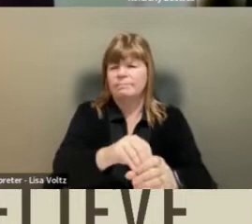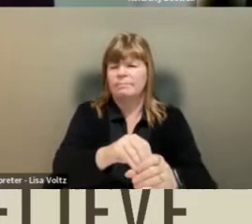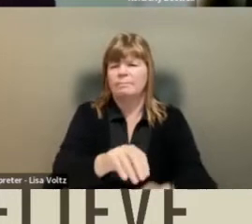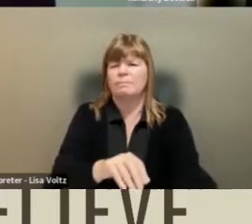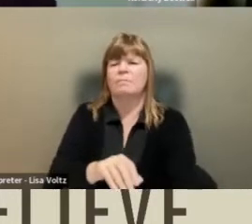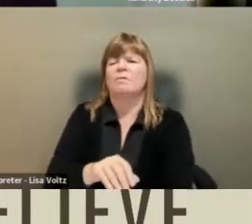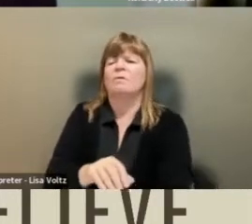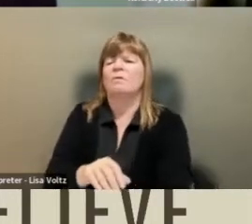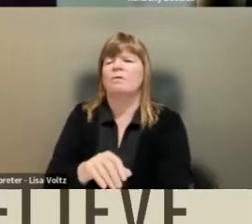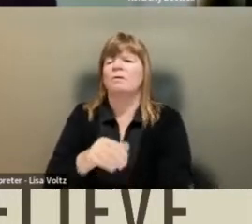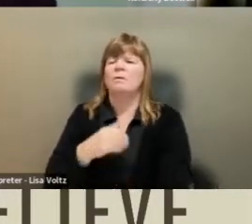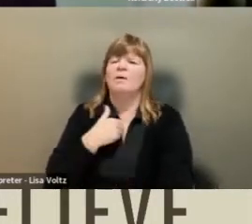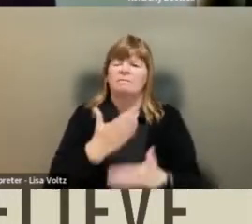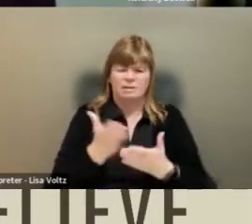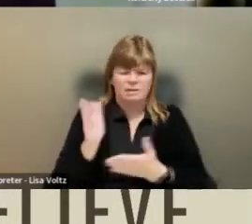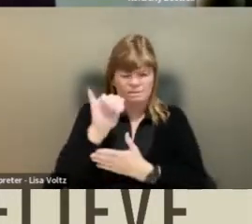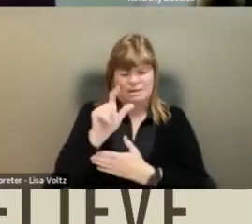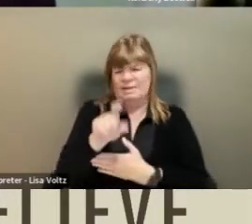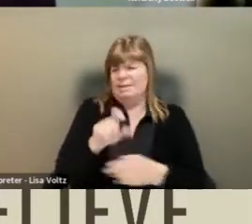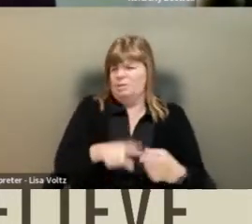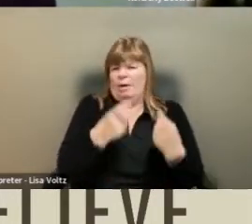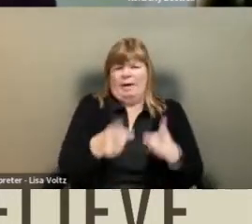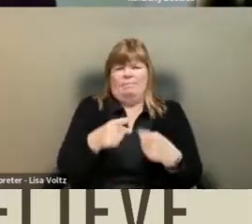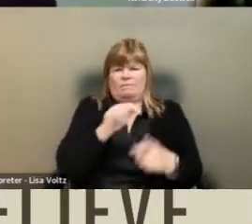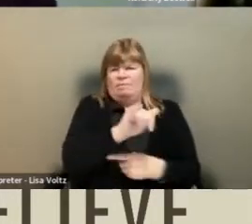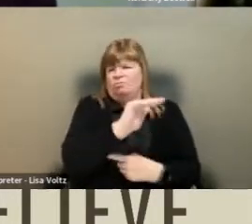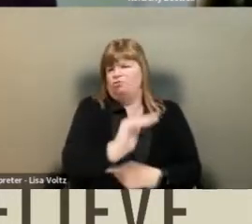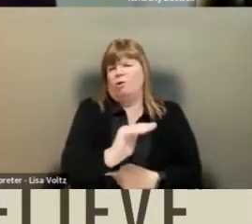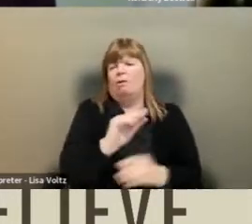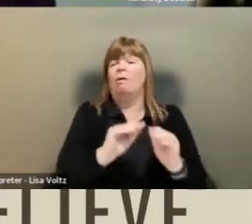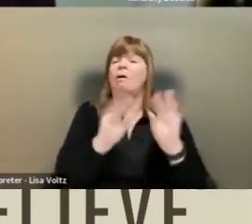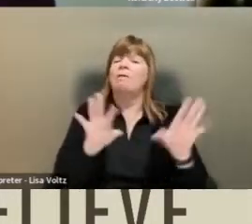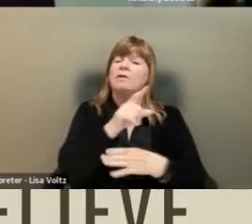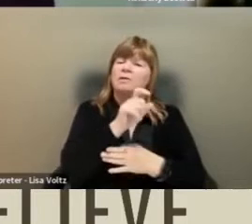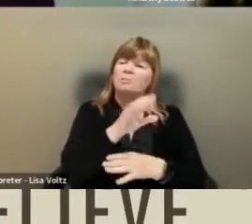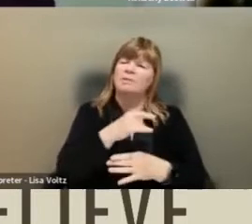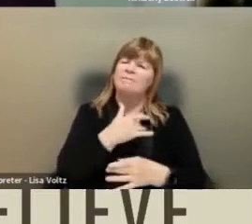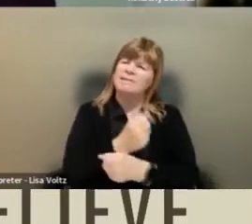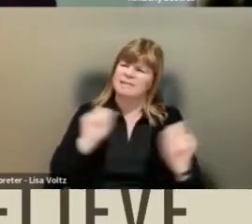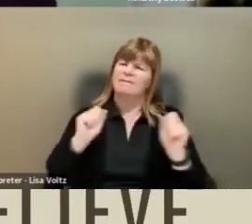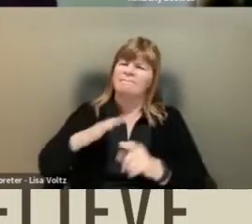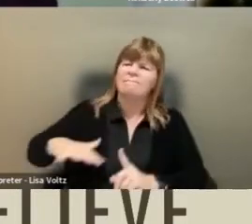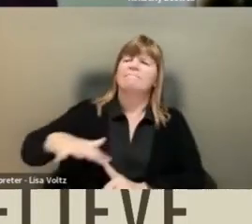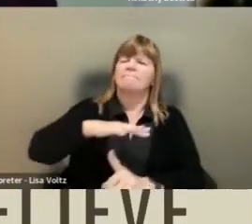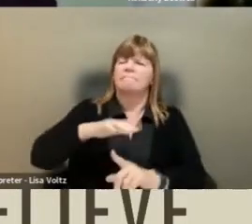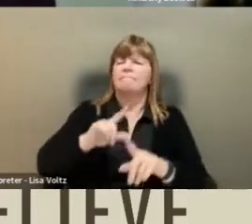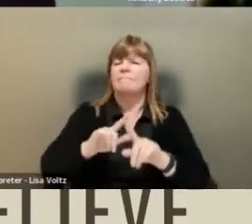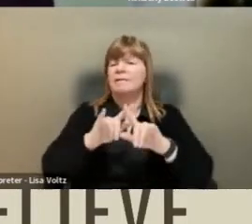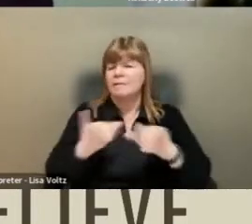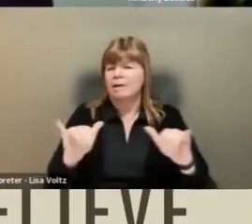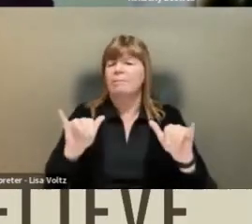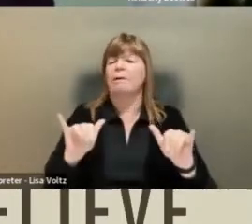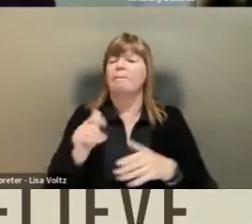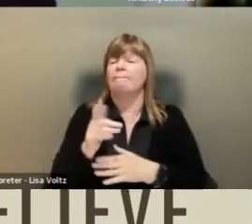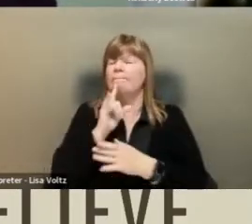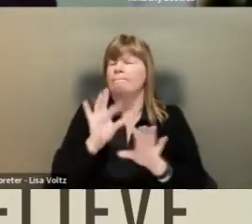need to happen for that child. Obviously, they need to be in a safe environment, but also so